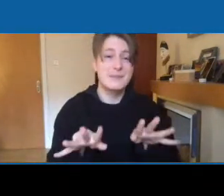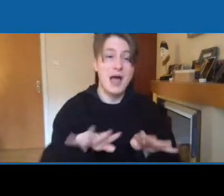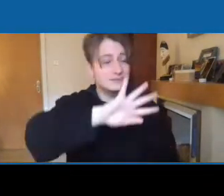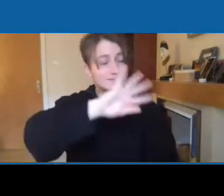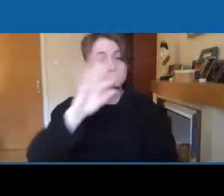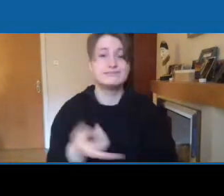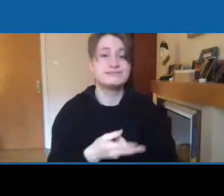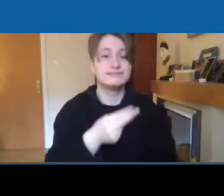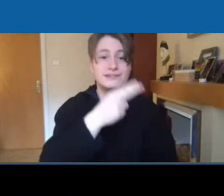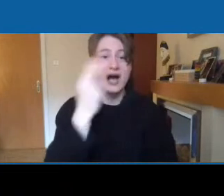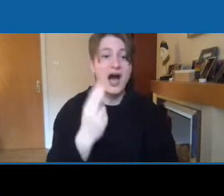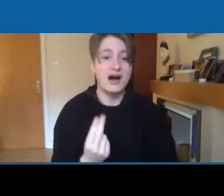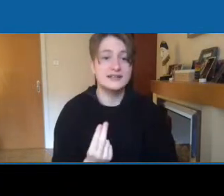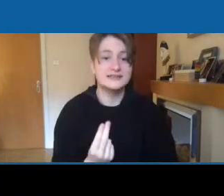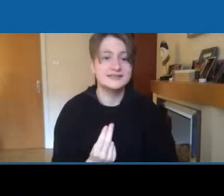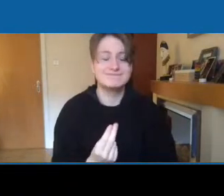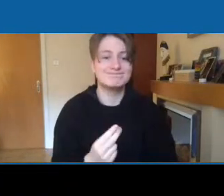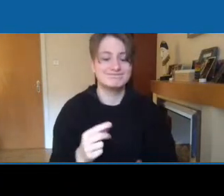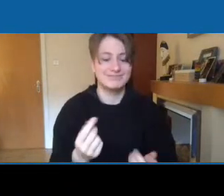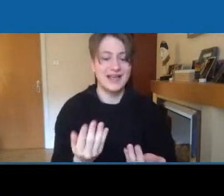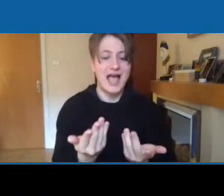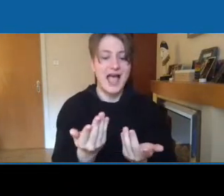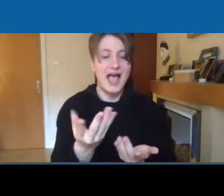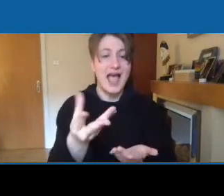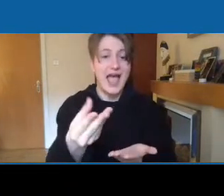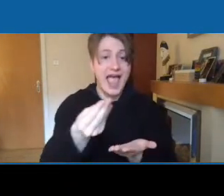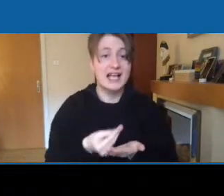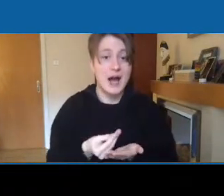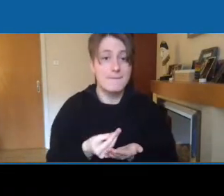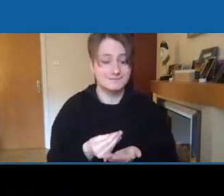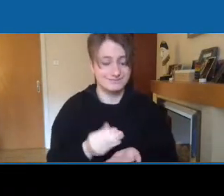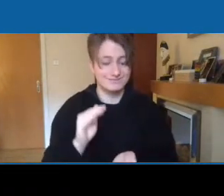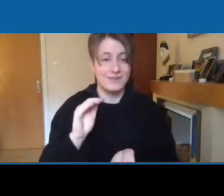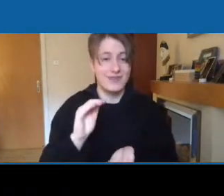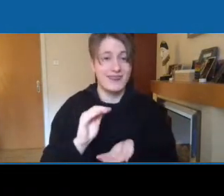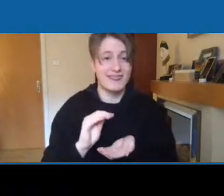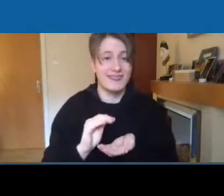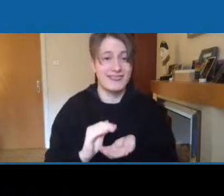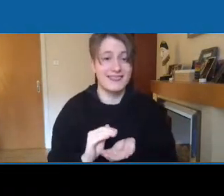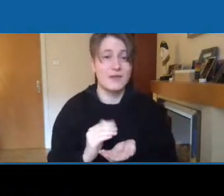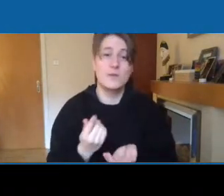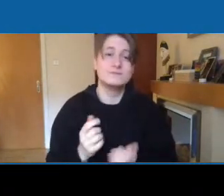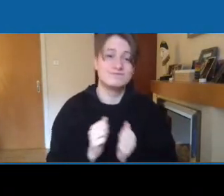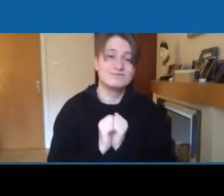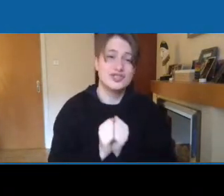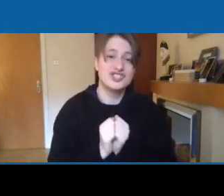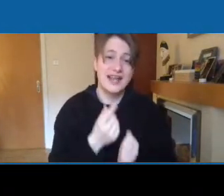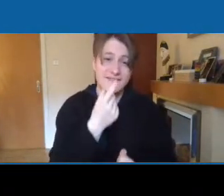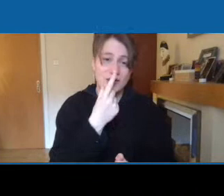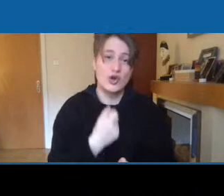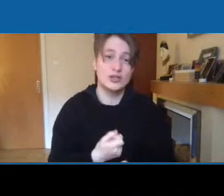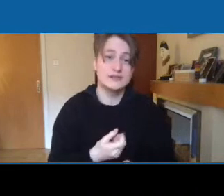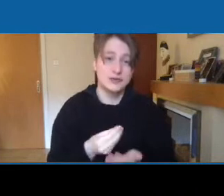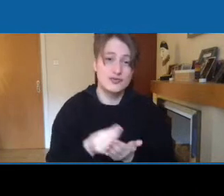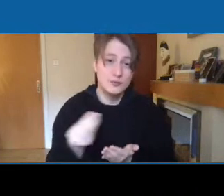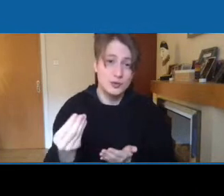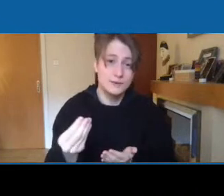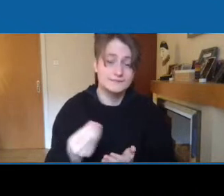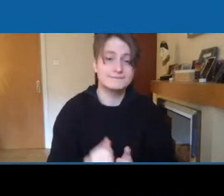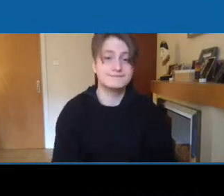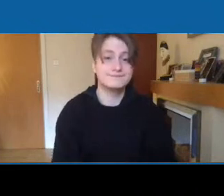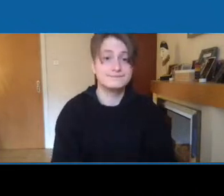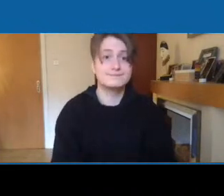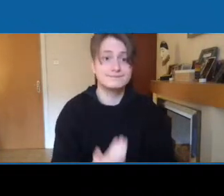struggling with a lack of ticket income, so we'd really appreciate it if you were able to contribute. Finally, please